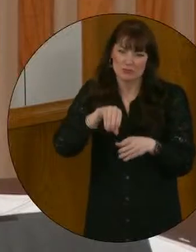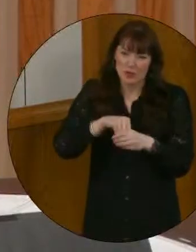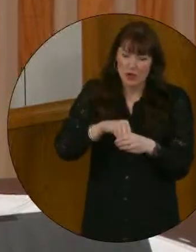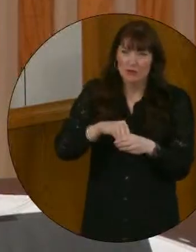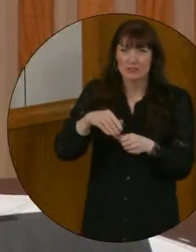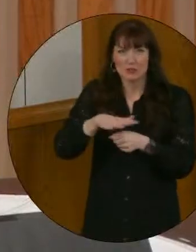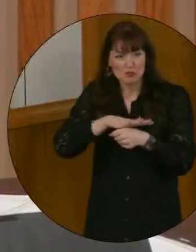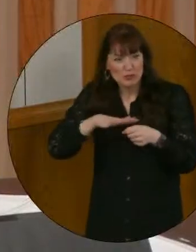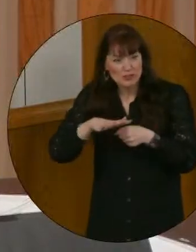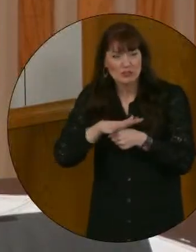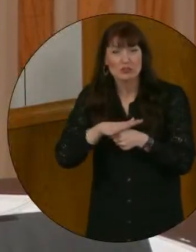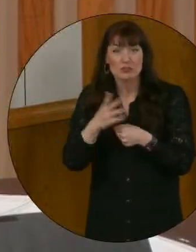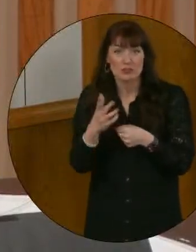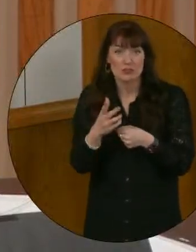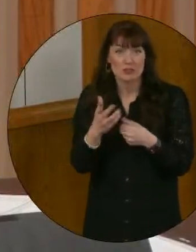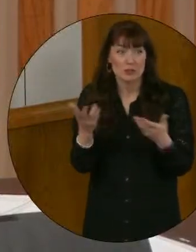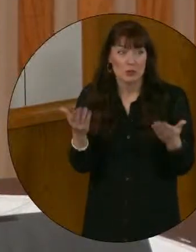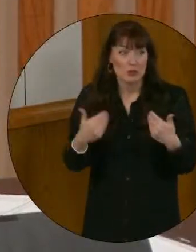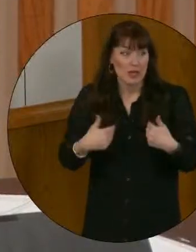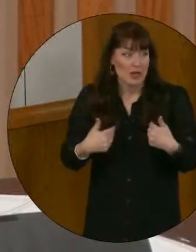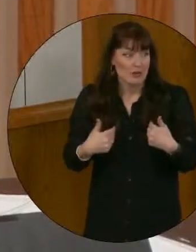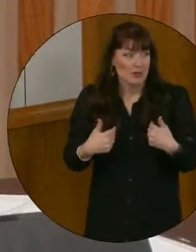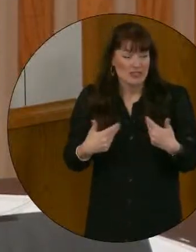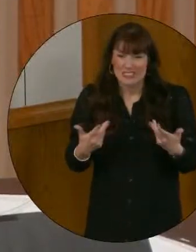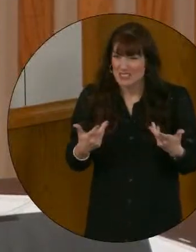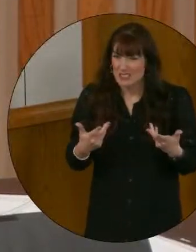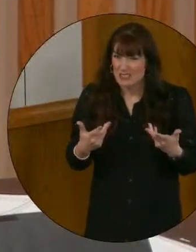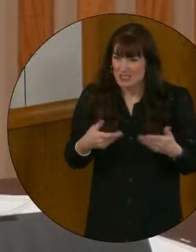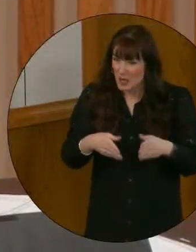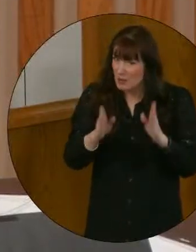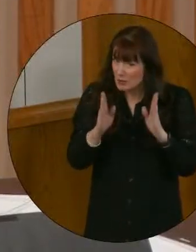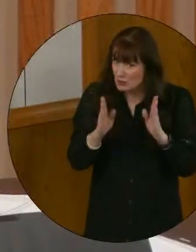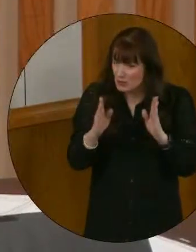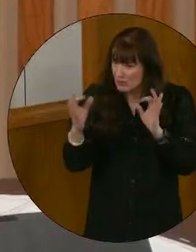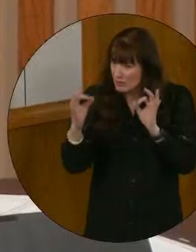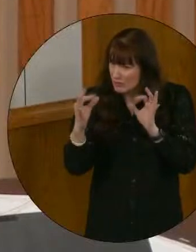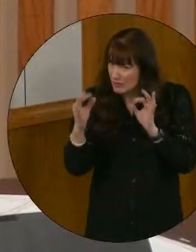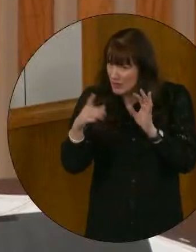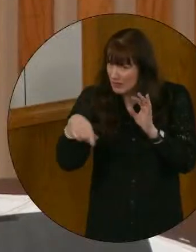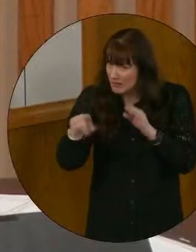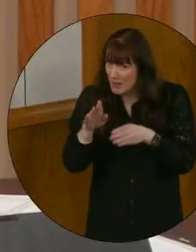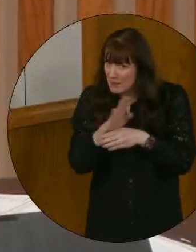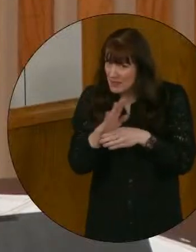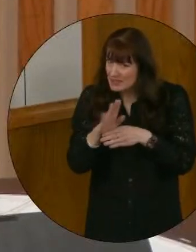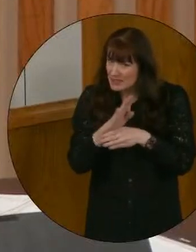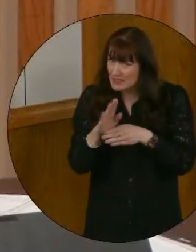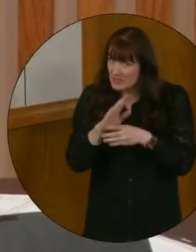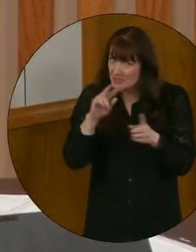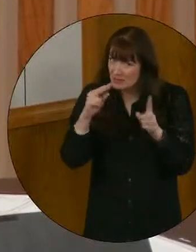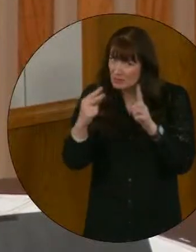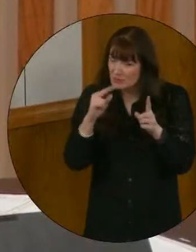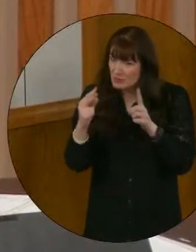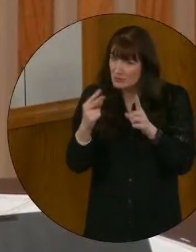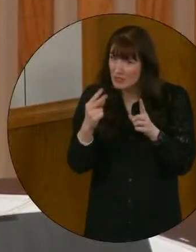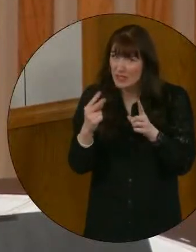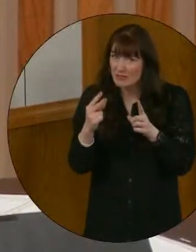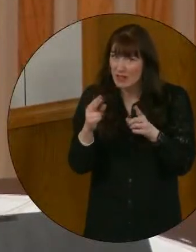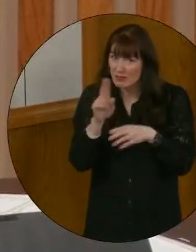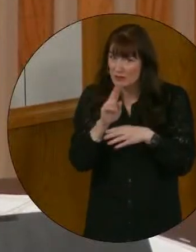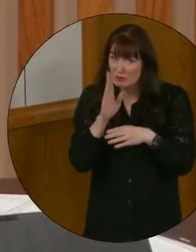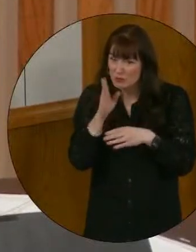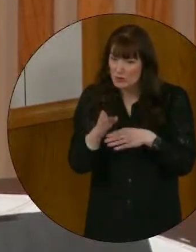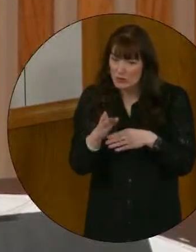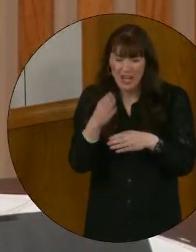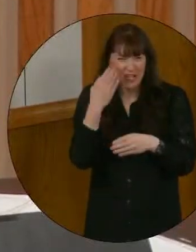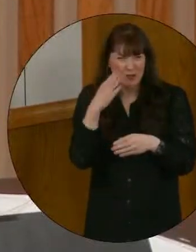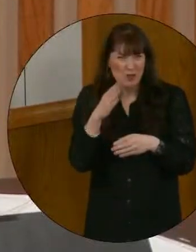region. Will we have an opportunity to hear from them what they would like to see, the application? Not sure if